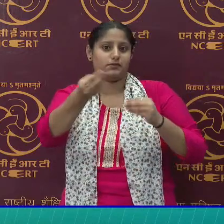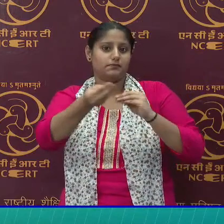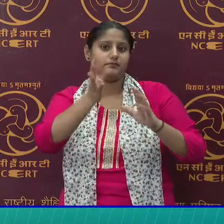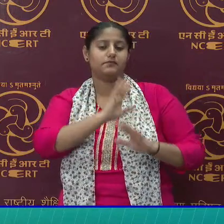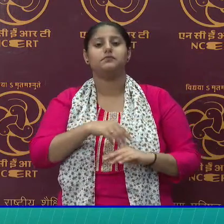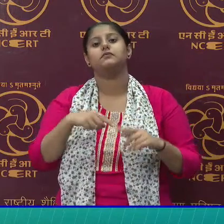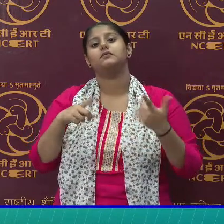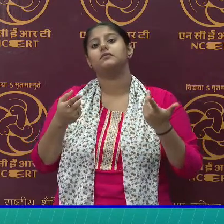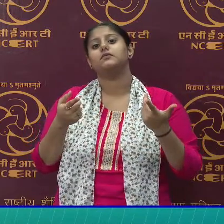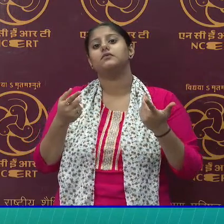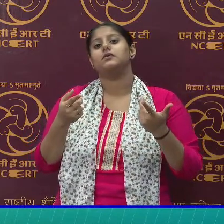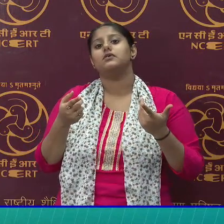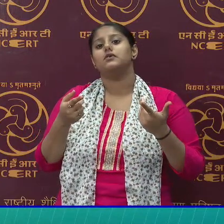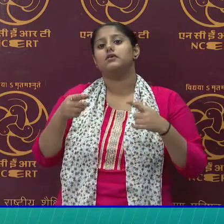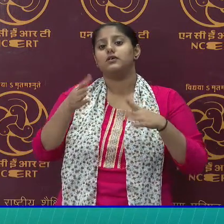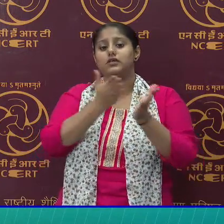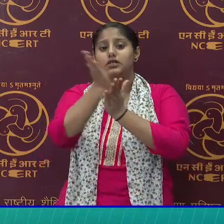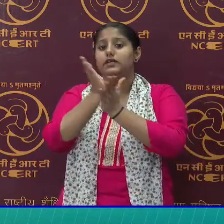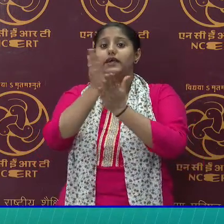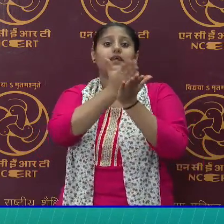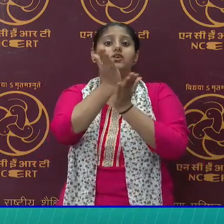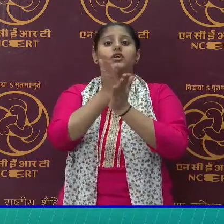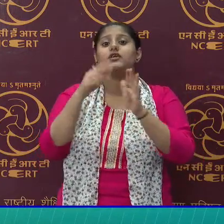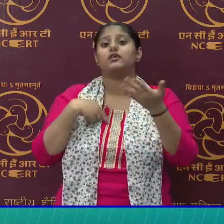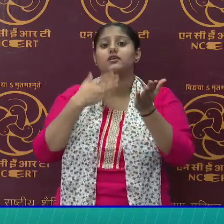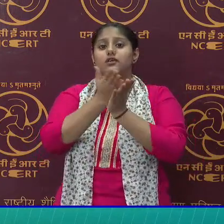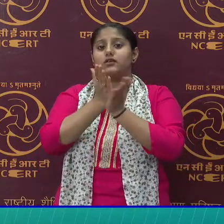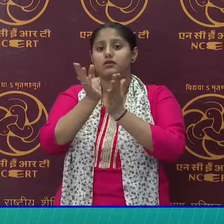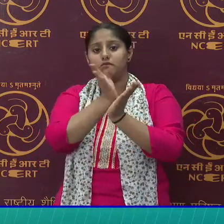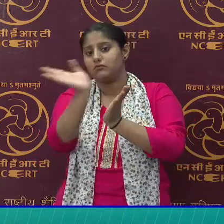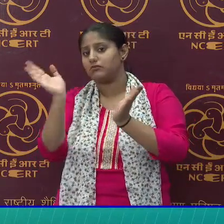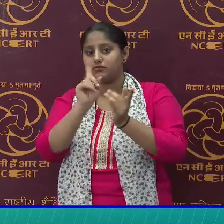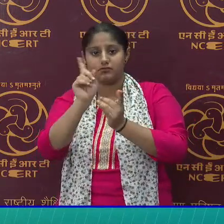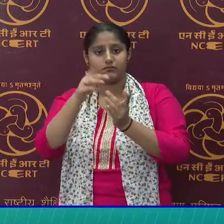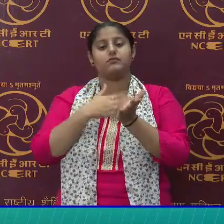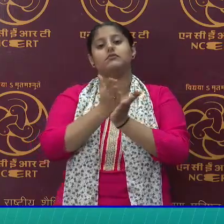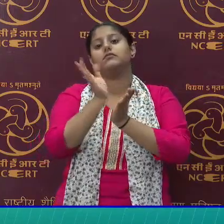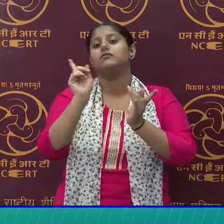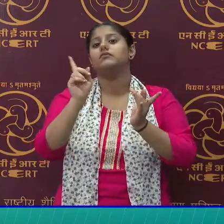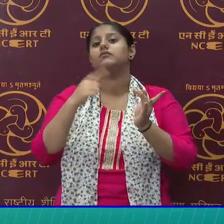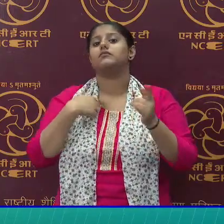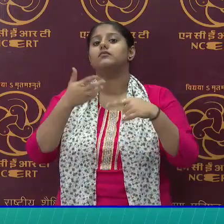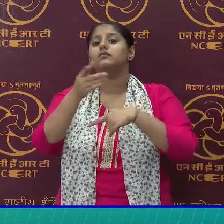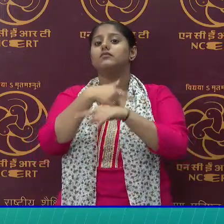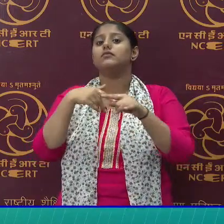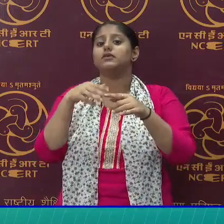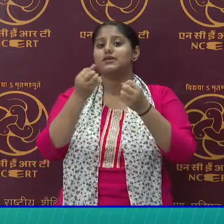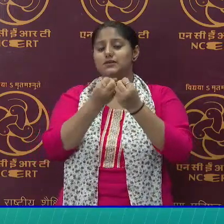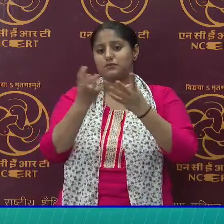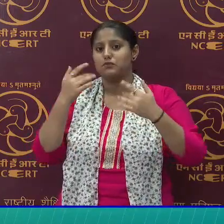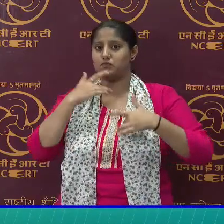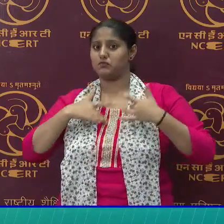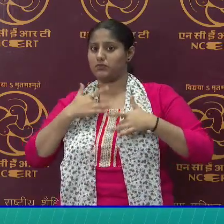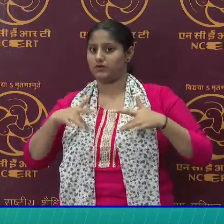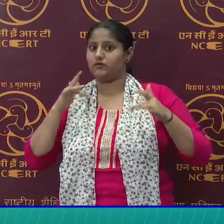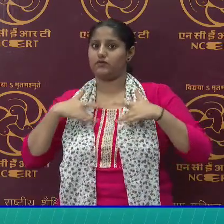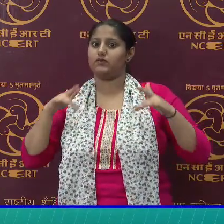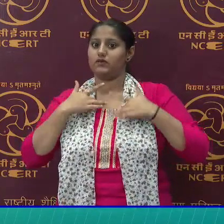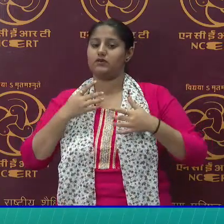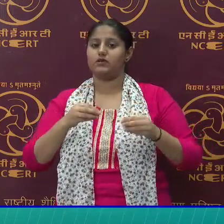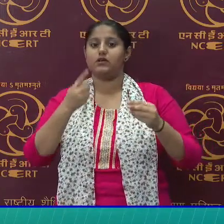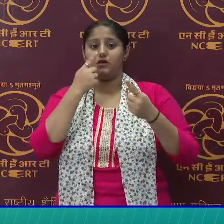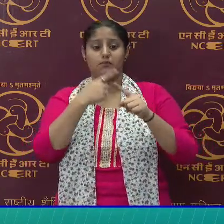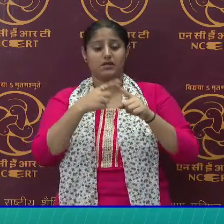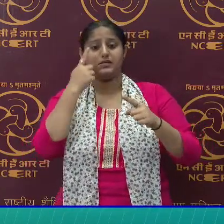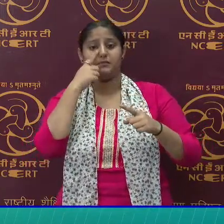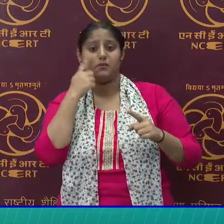on, and which direction, this direction one should not move and so on. Yeah. The most interesting thing in this And the is parents should also learn